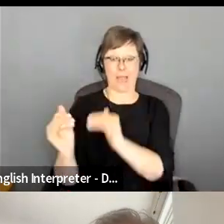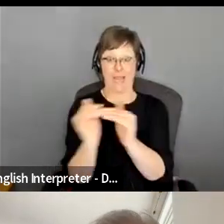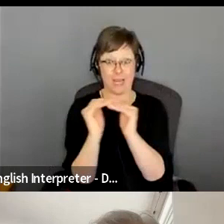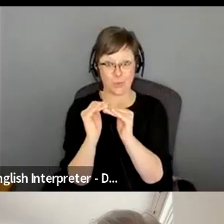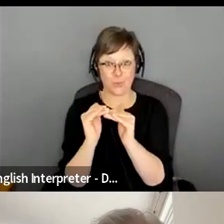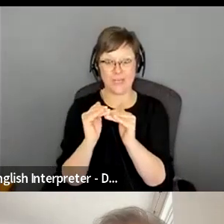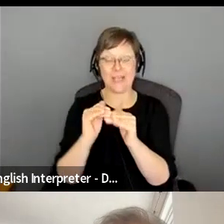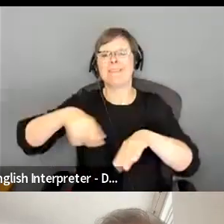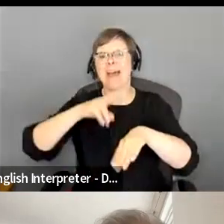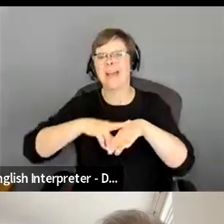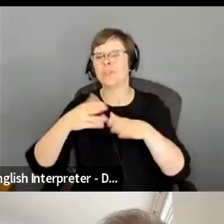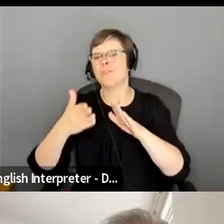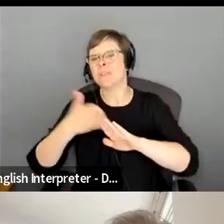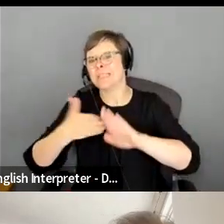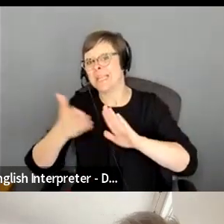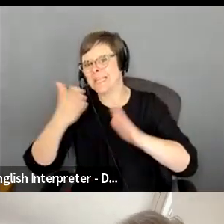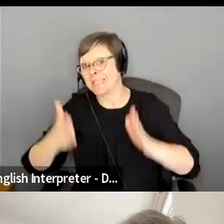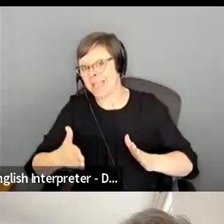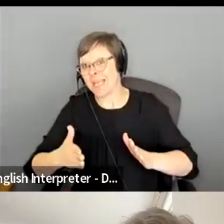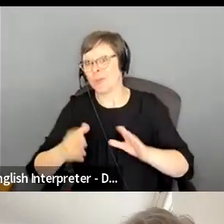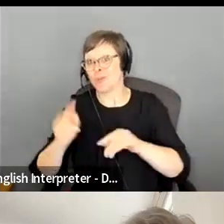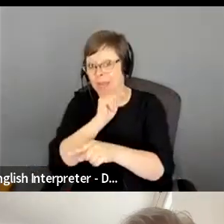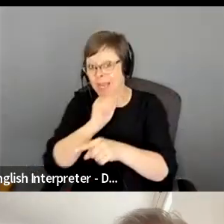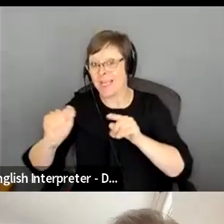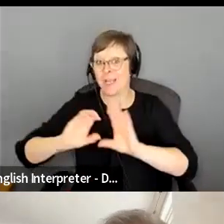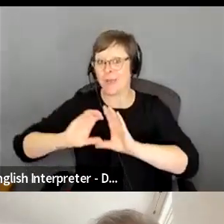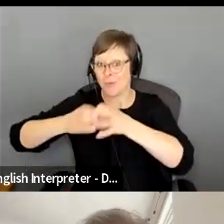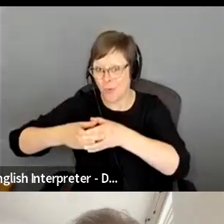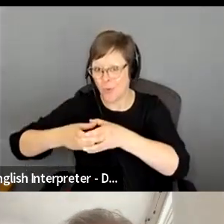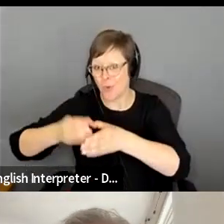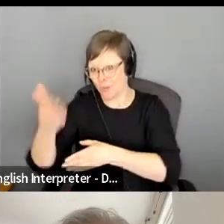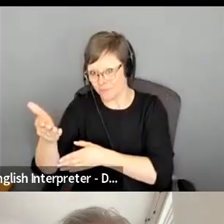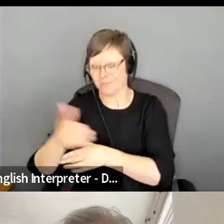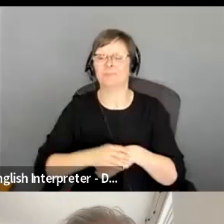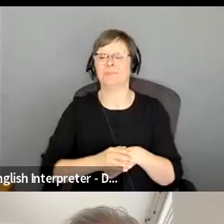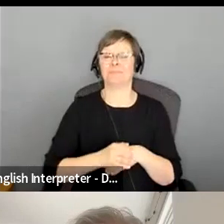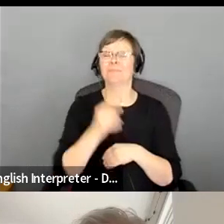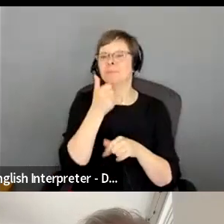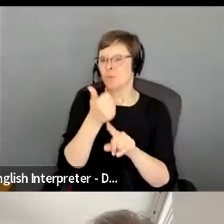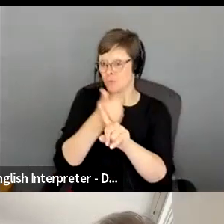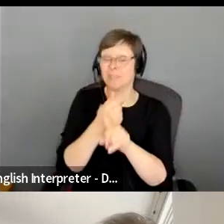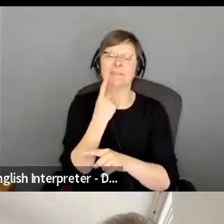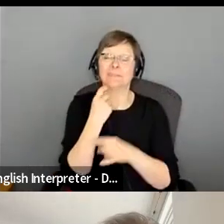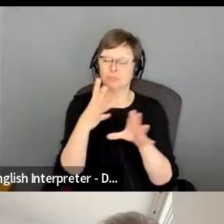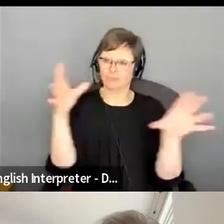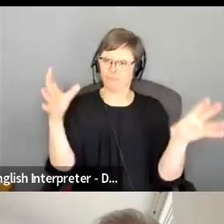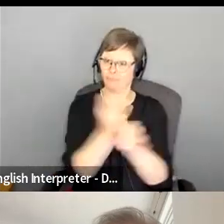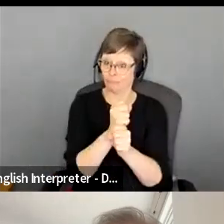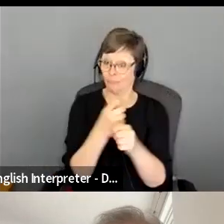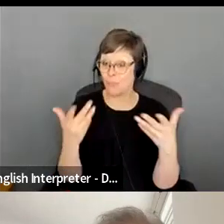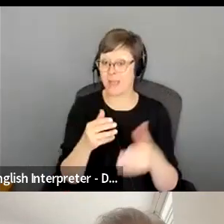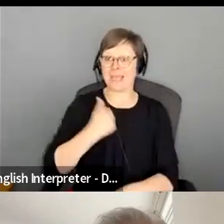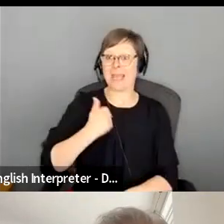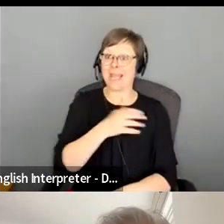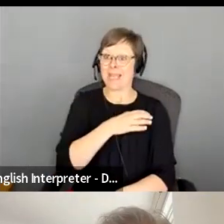National Facilitator Training Cohort. She is the most recent recipient of Canada Council's